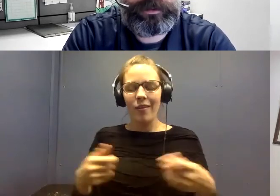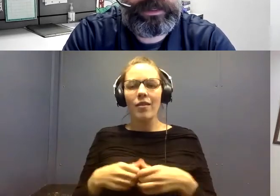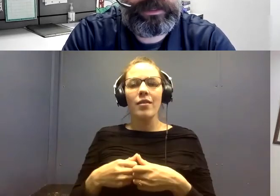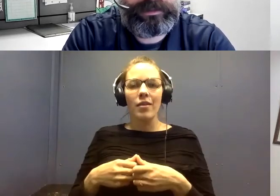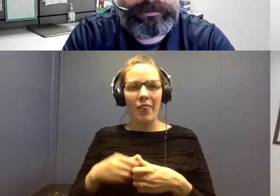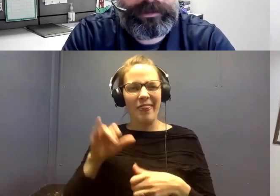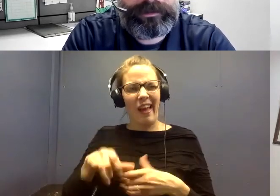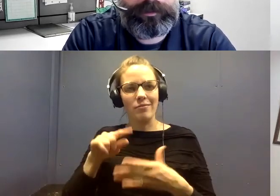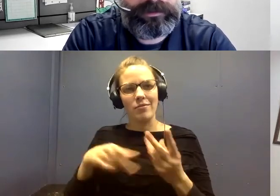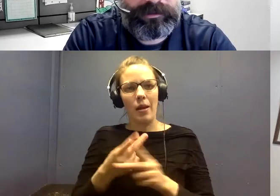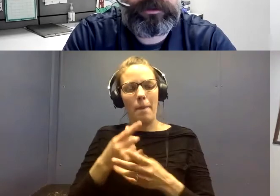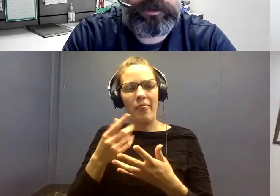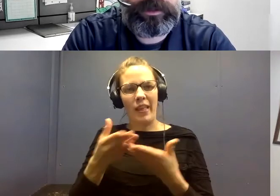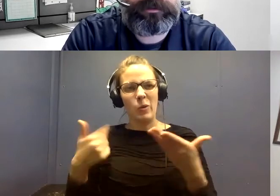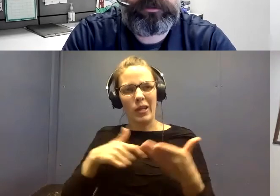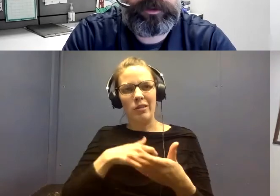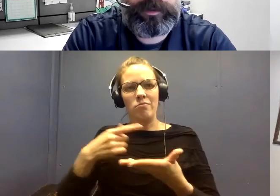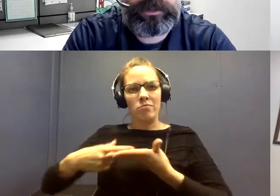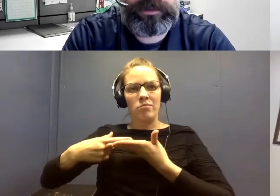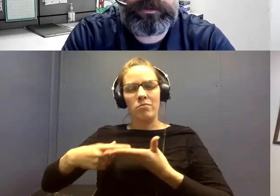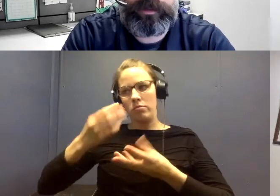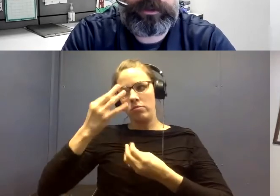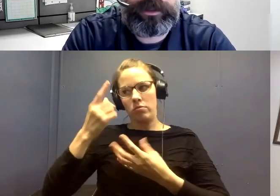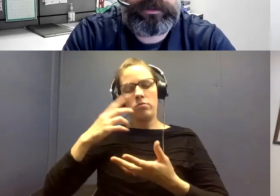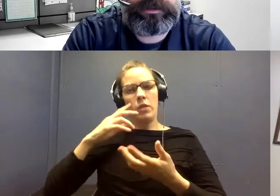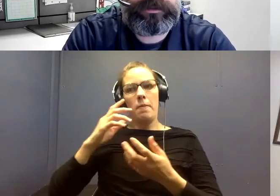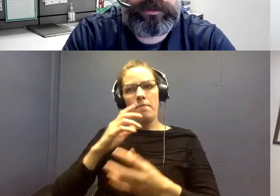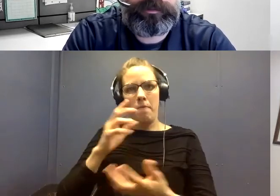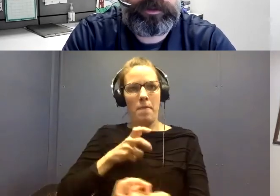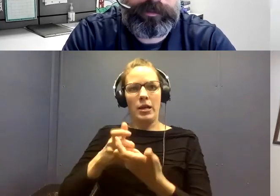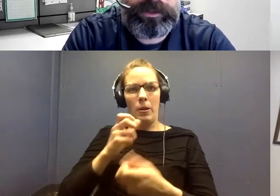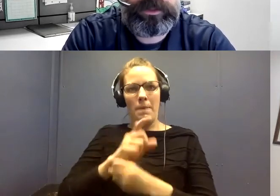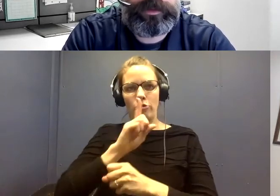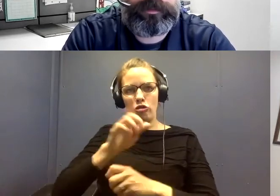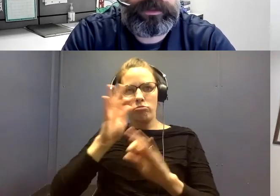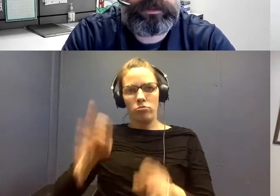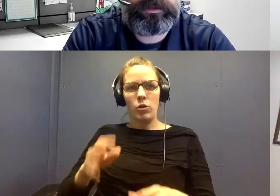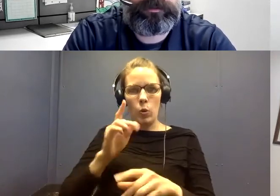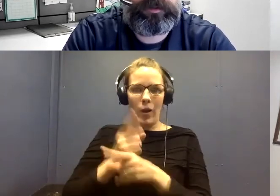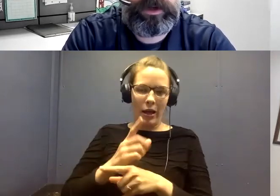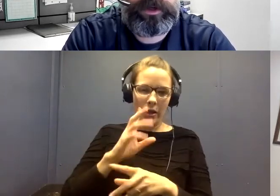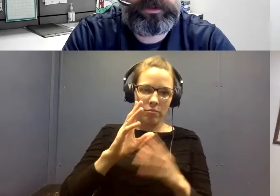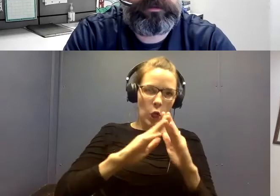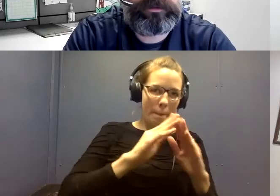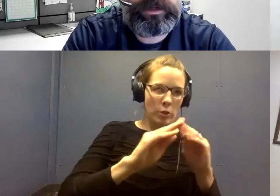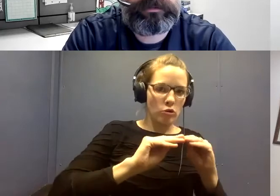Those are the kind of things that we continue to talk about and reflect upon, and make sure that we're making the right decisions, with community spread being one